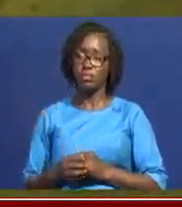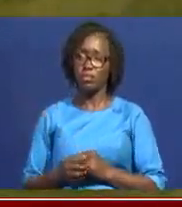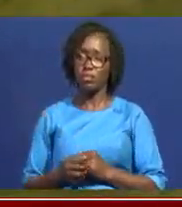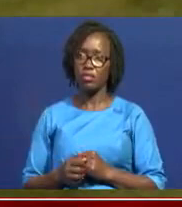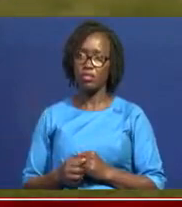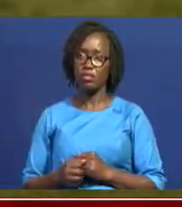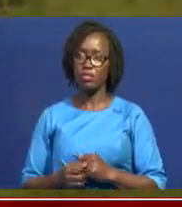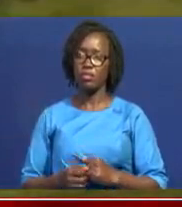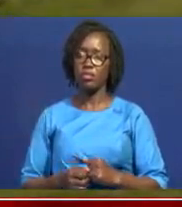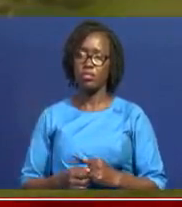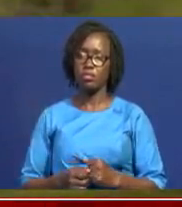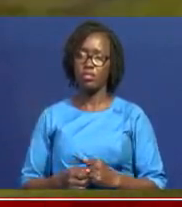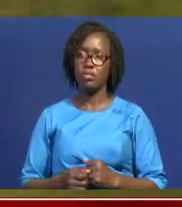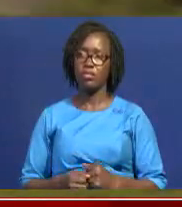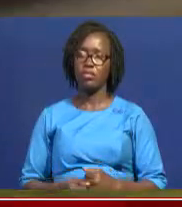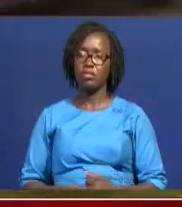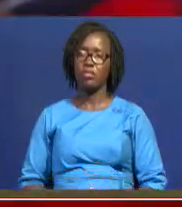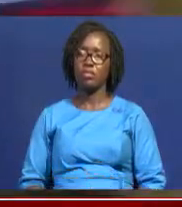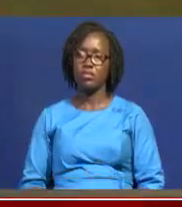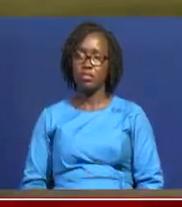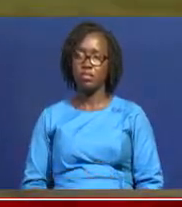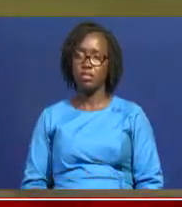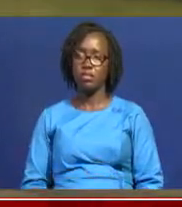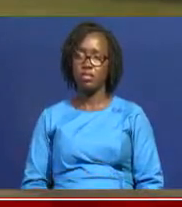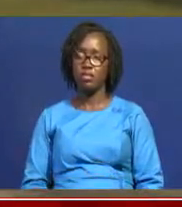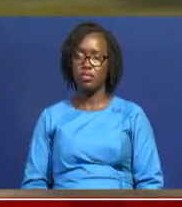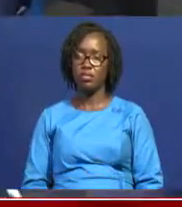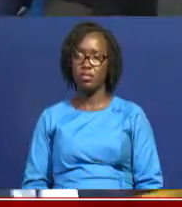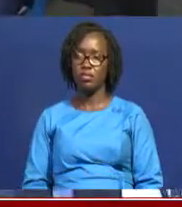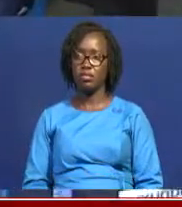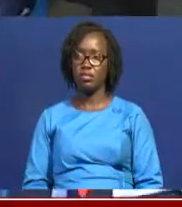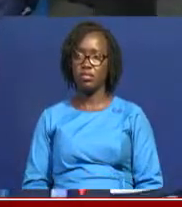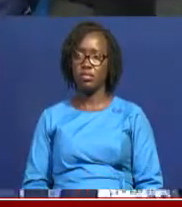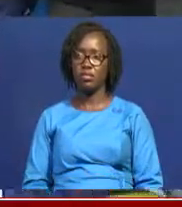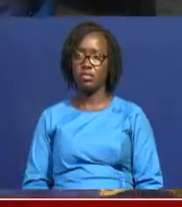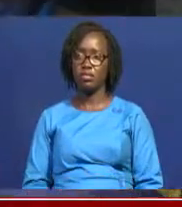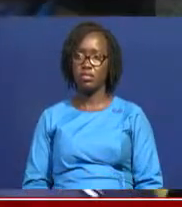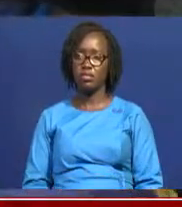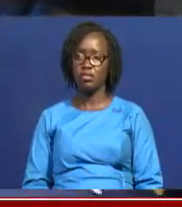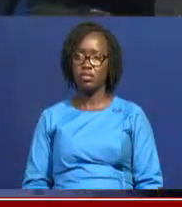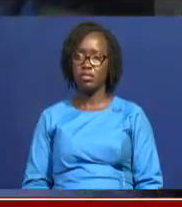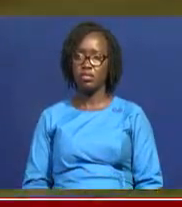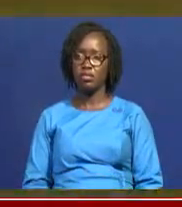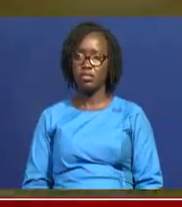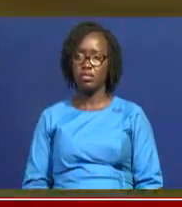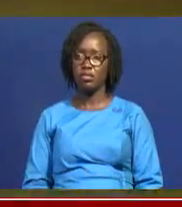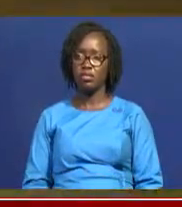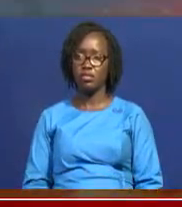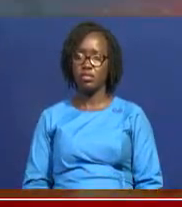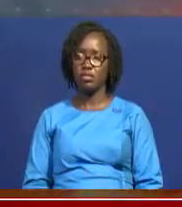only front-wheel drive after damaging a third prop shaft of the week, Danny Sordo was hanging on to fifth place, but battling.